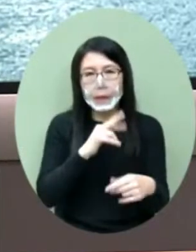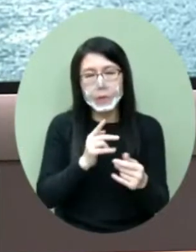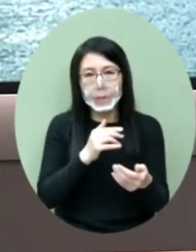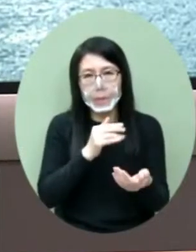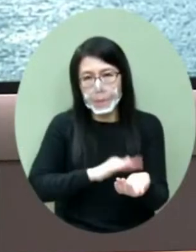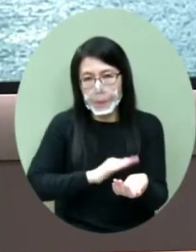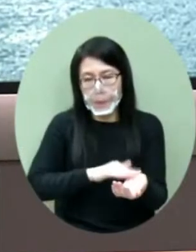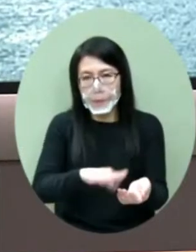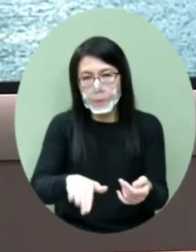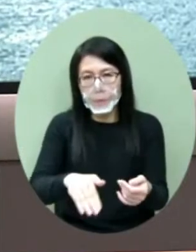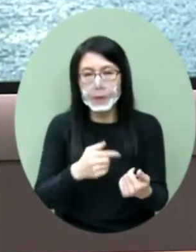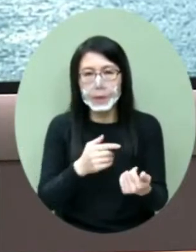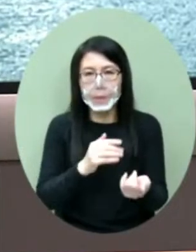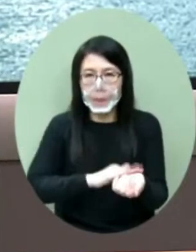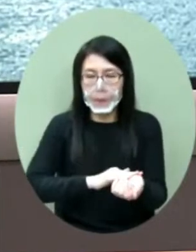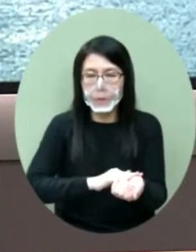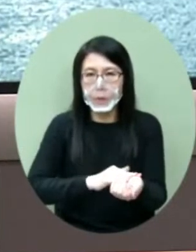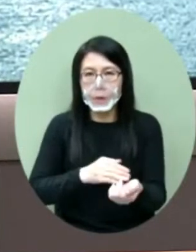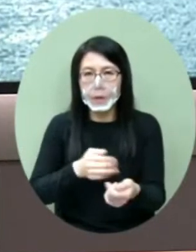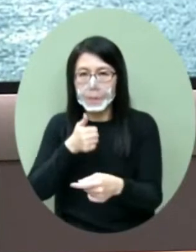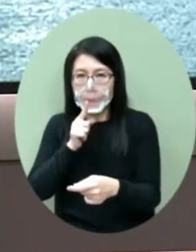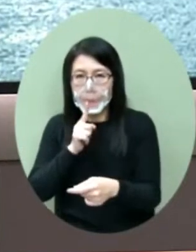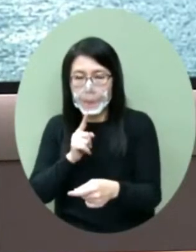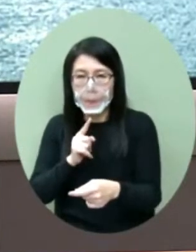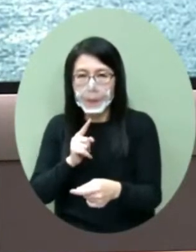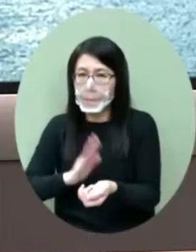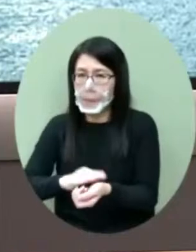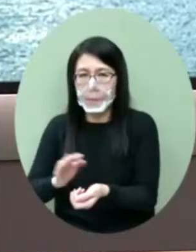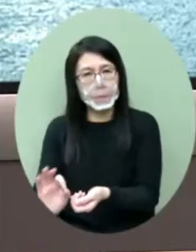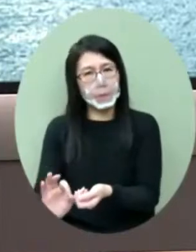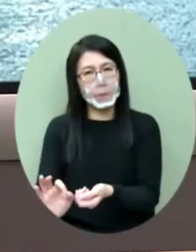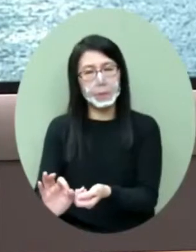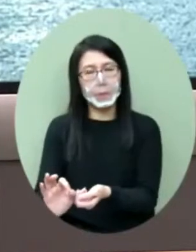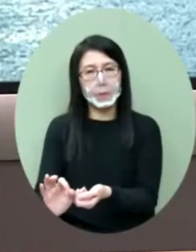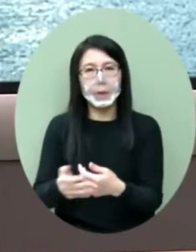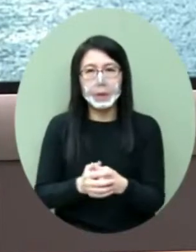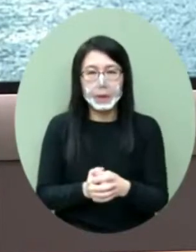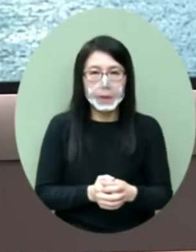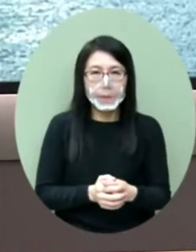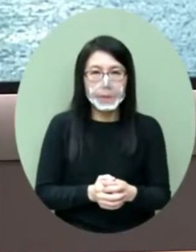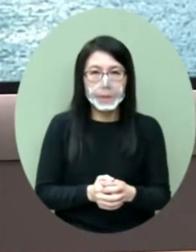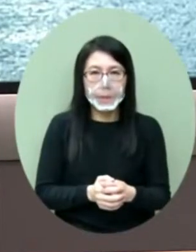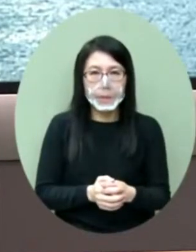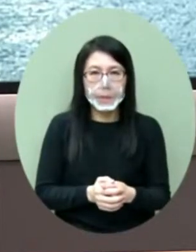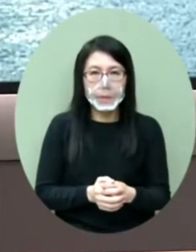But if the child is infected but the parent is not,